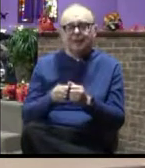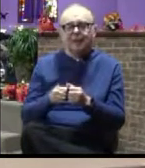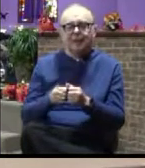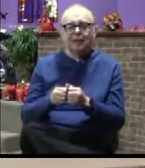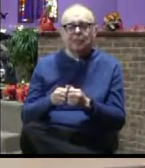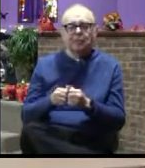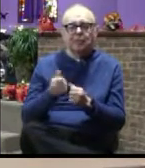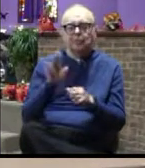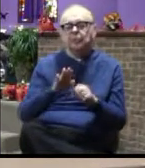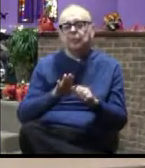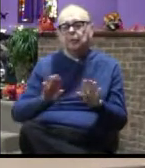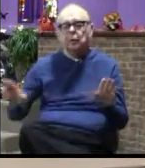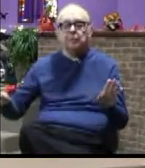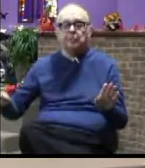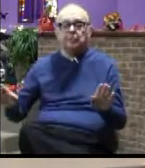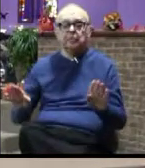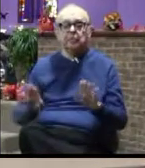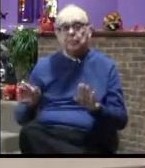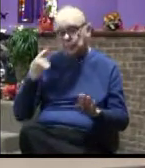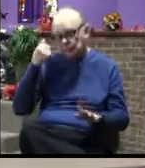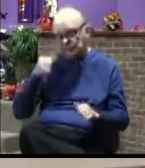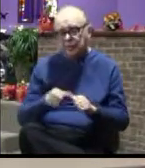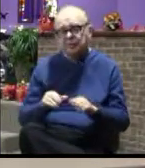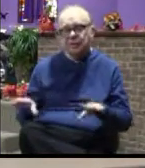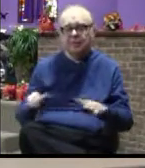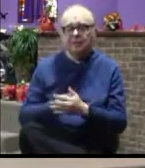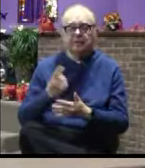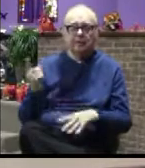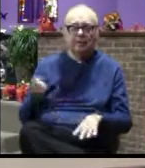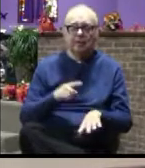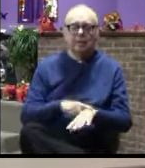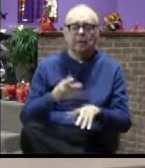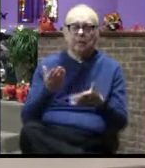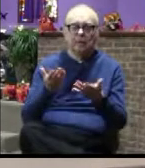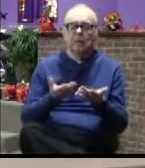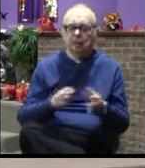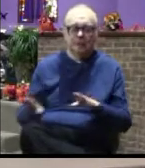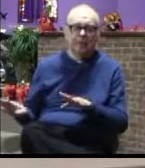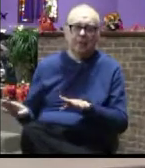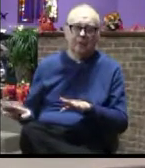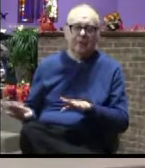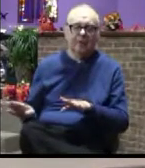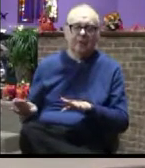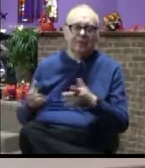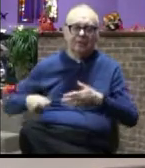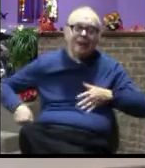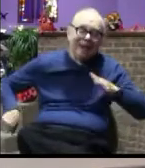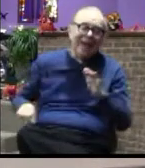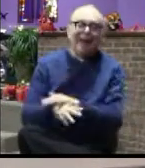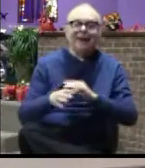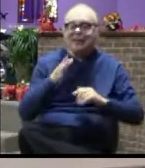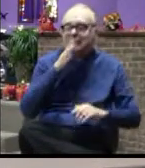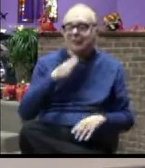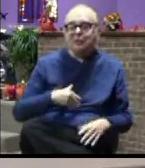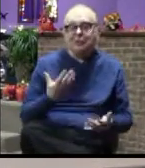Remember when you used to open the door for her? Now the only time you want to open the door is when you want to kick her out.